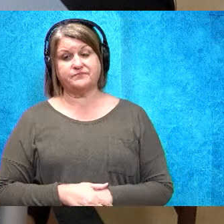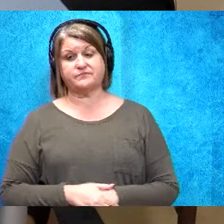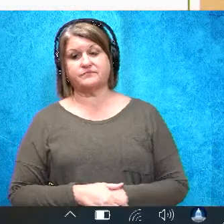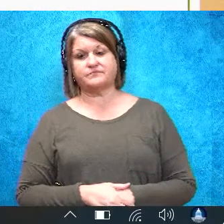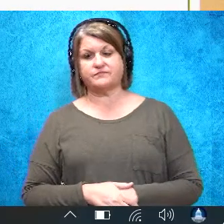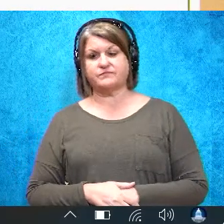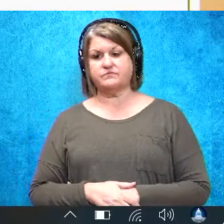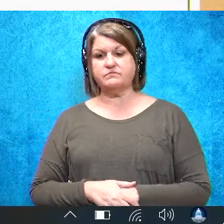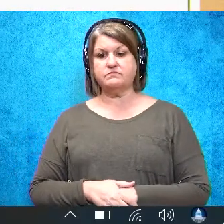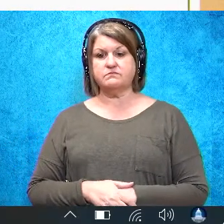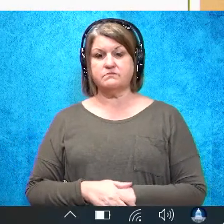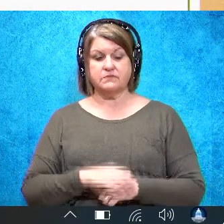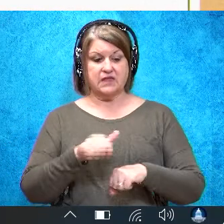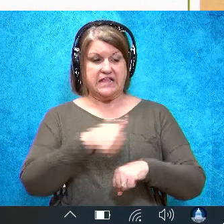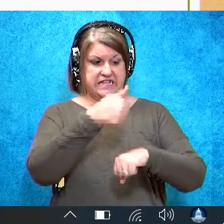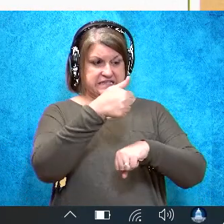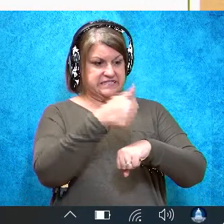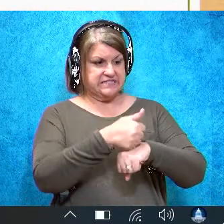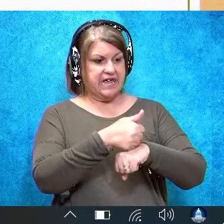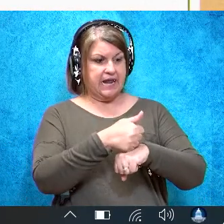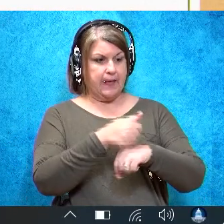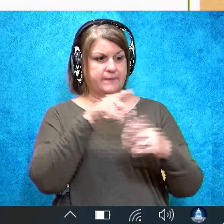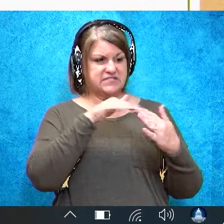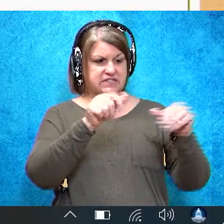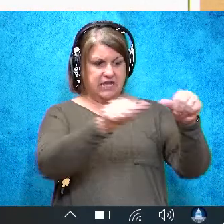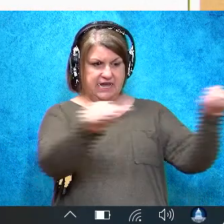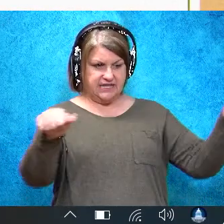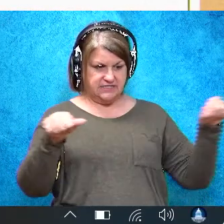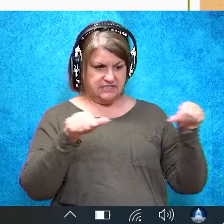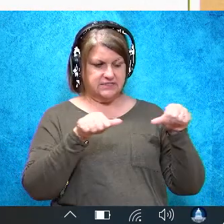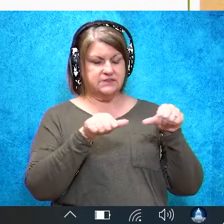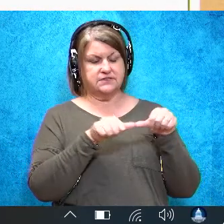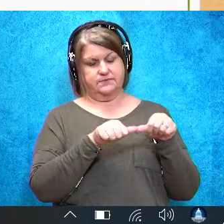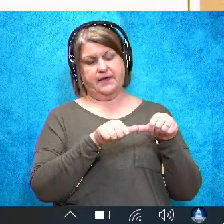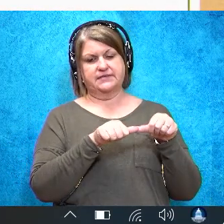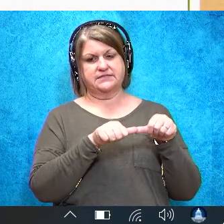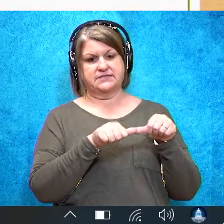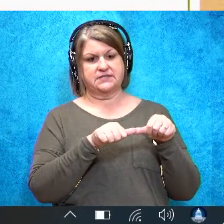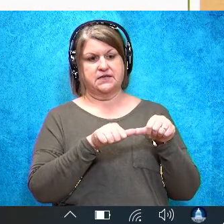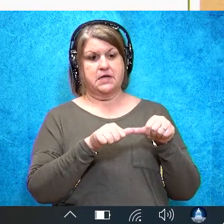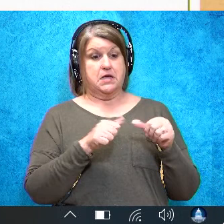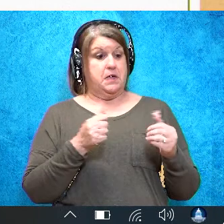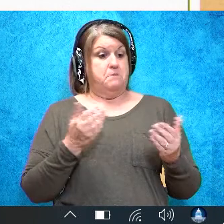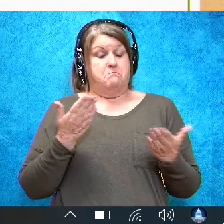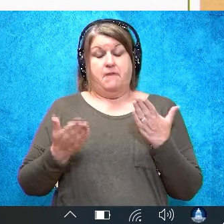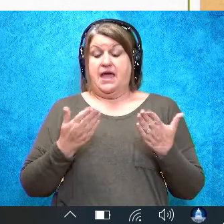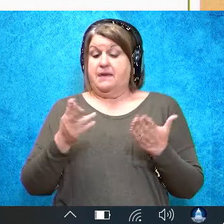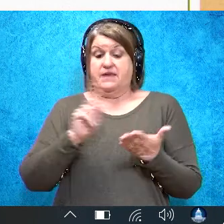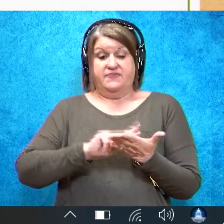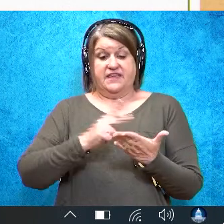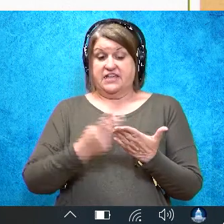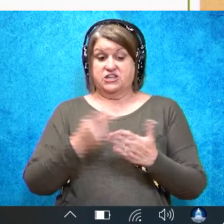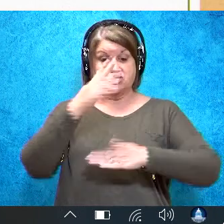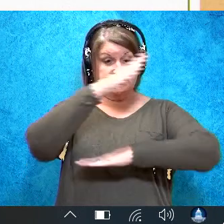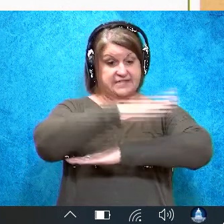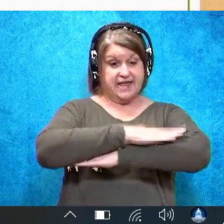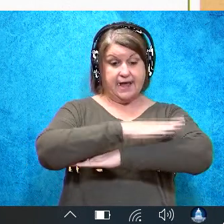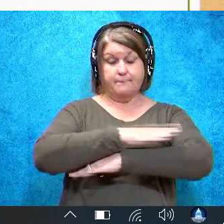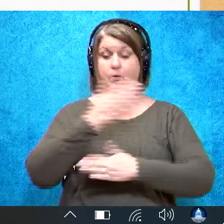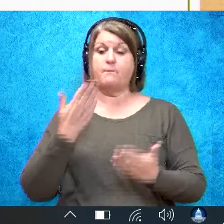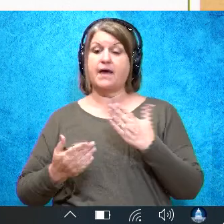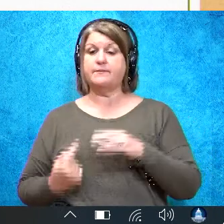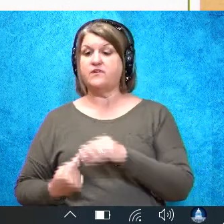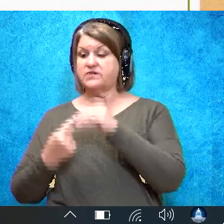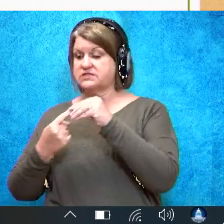Creating a study space and staying organized, be it the kitchen table, you may have a special space at